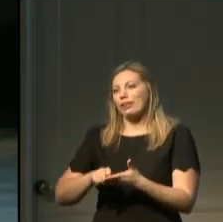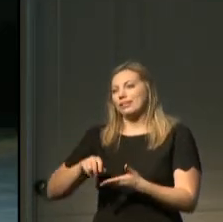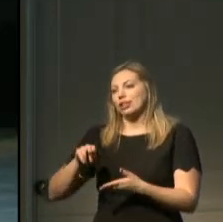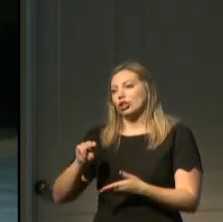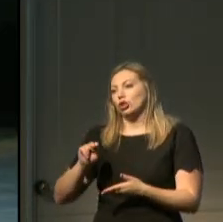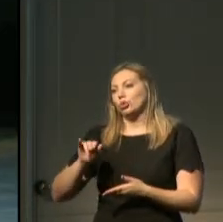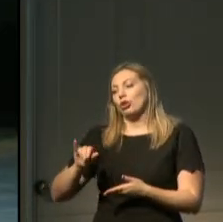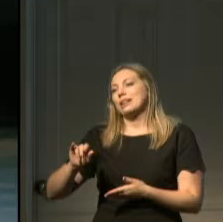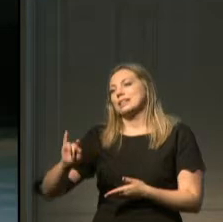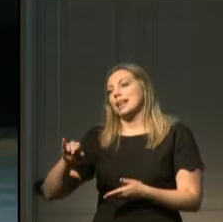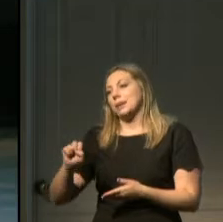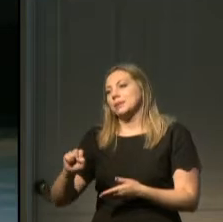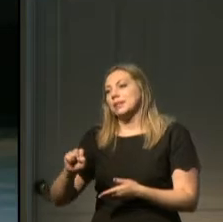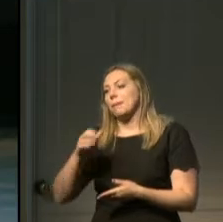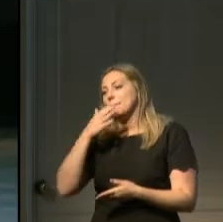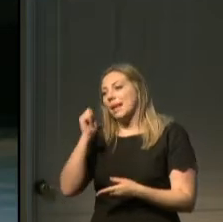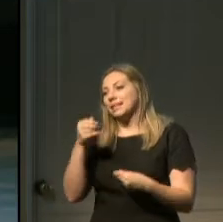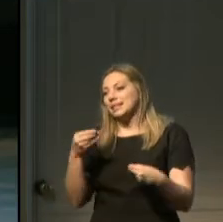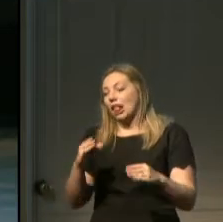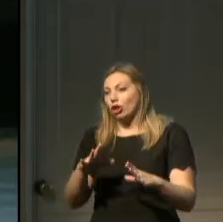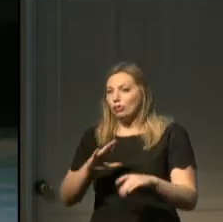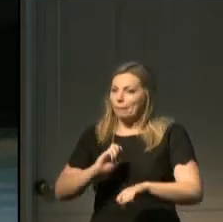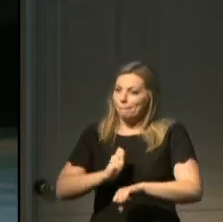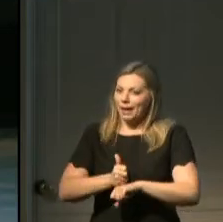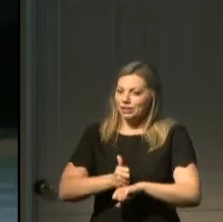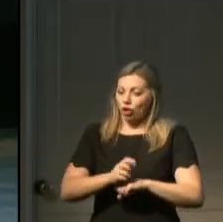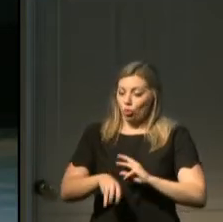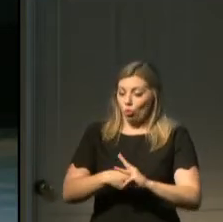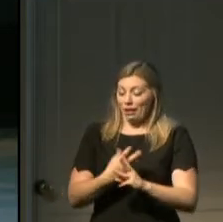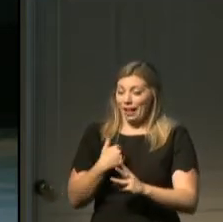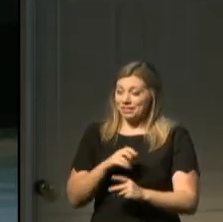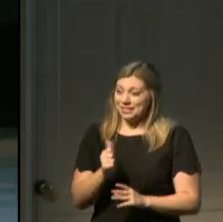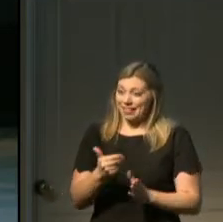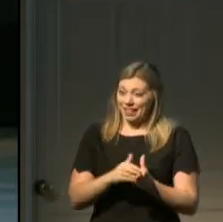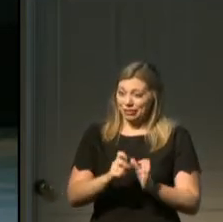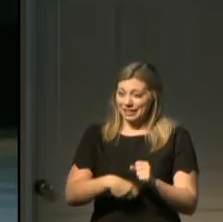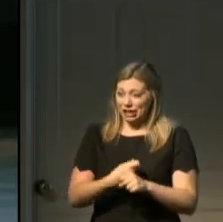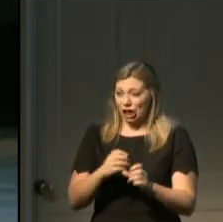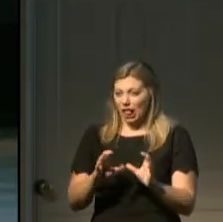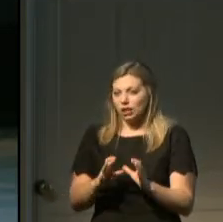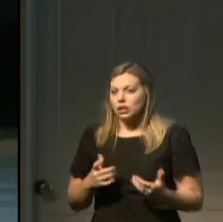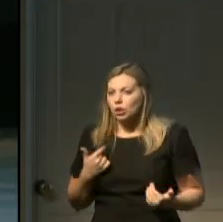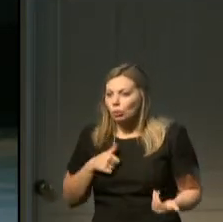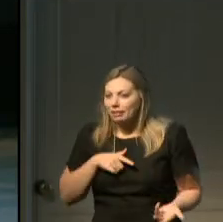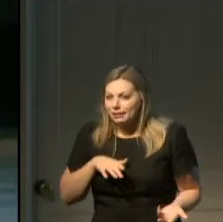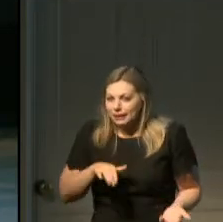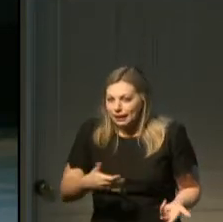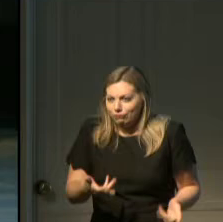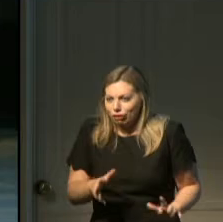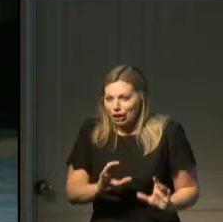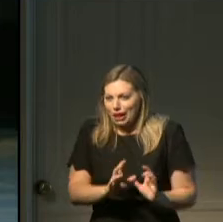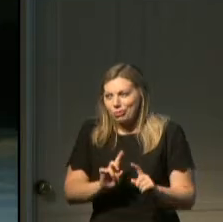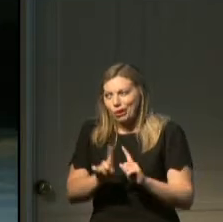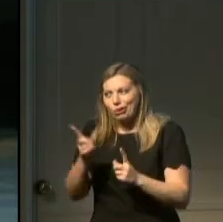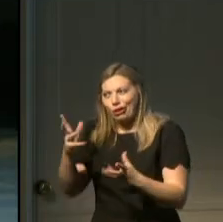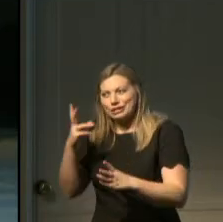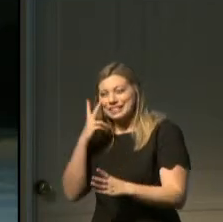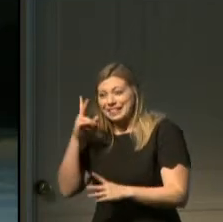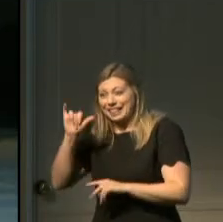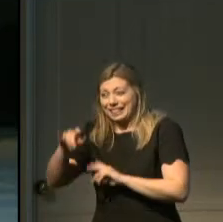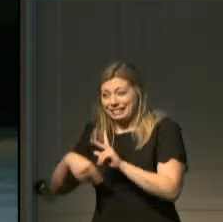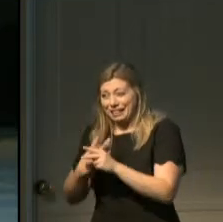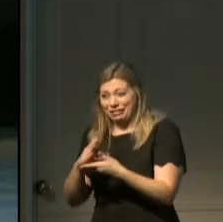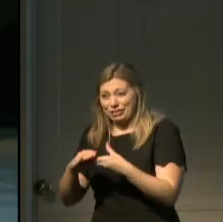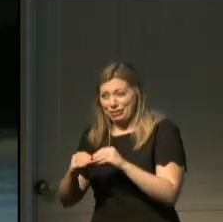fiction genre, that was based on a world with 10,000-year clock. So we haven't finished the clock, and we're already starting to see those kind of stories, and that's I think a